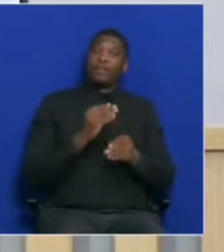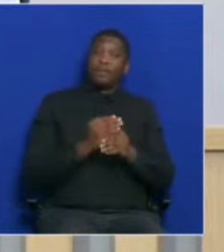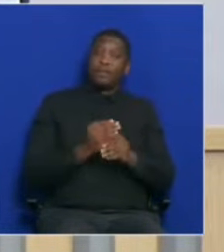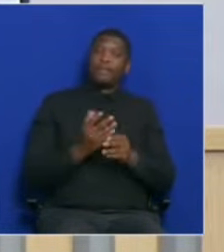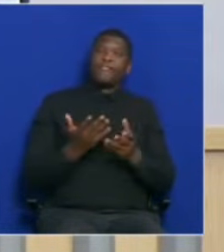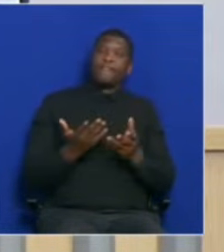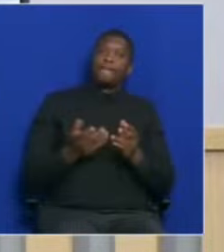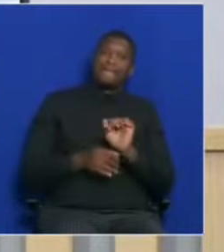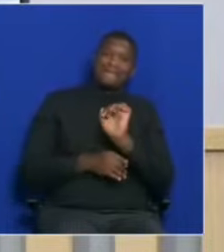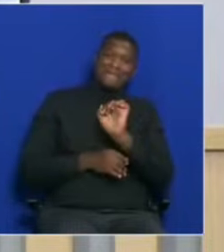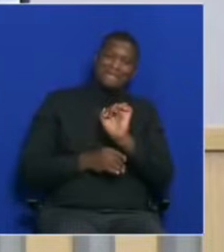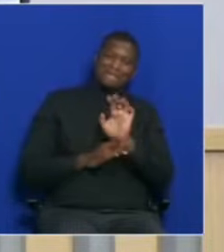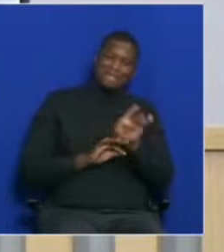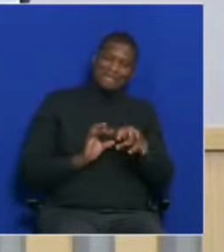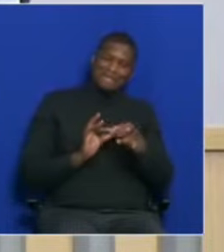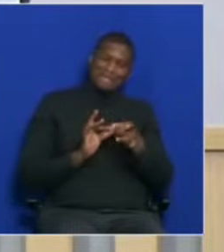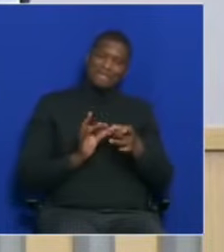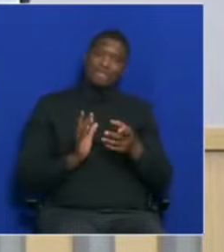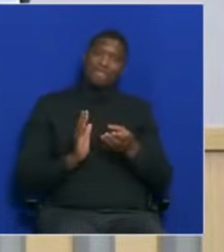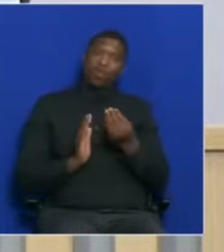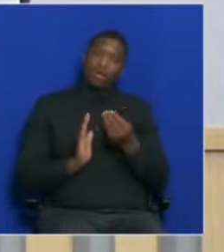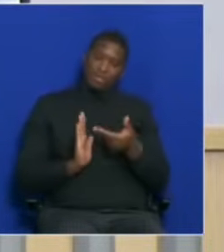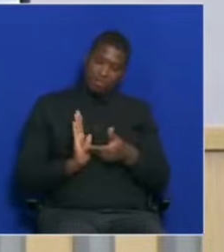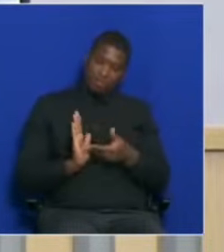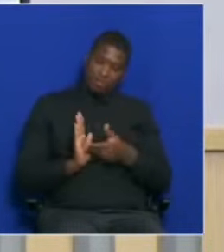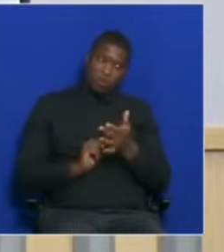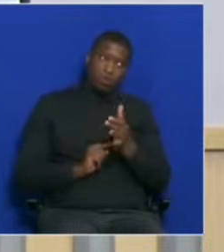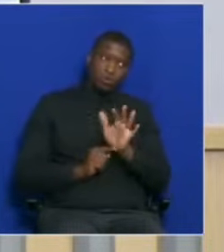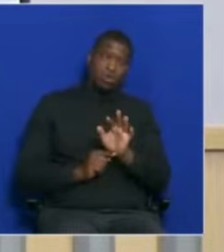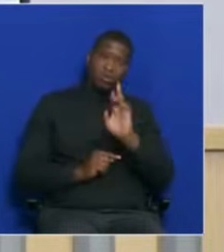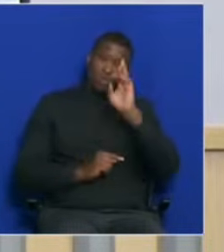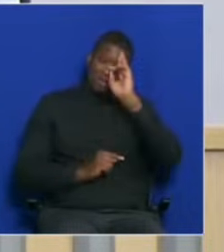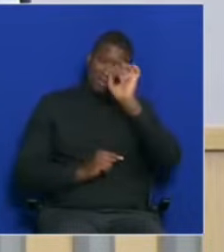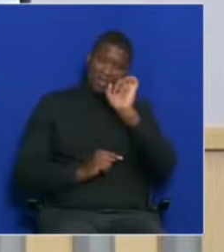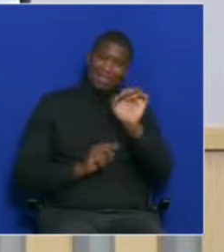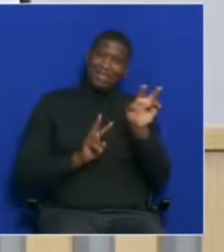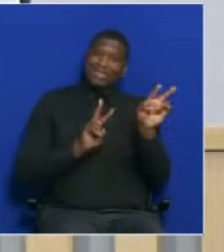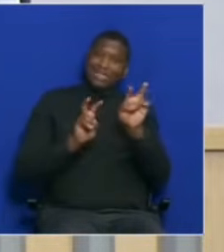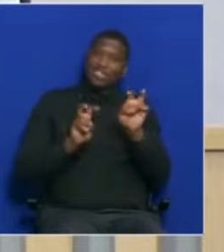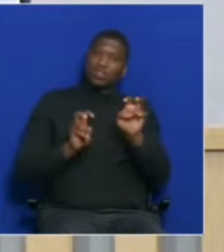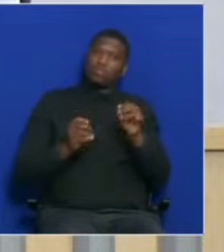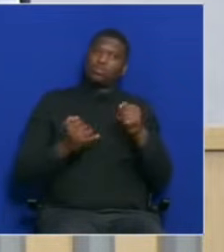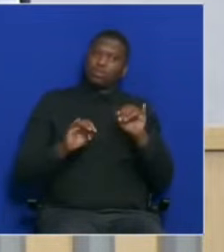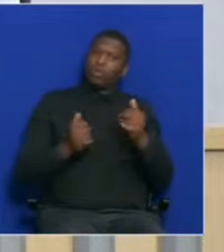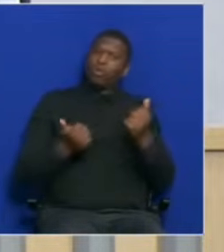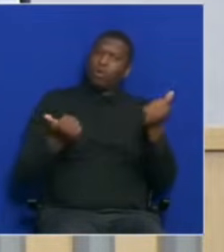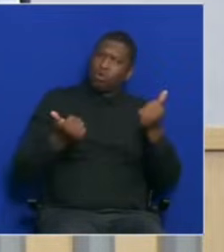message shows. Remember, these issues were already part of that